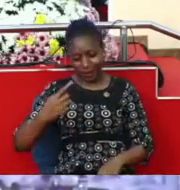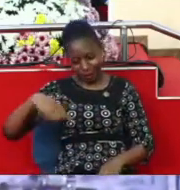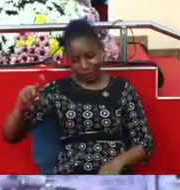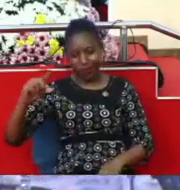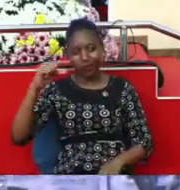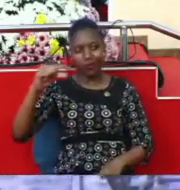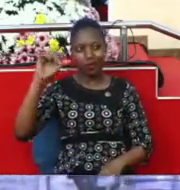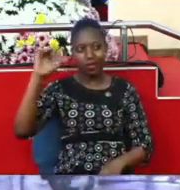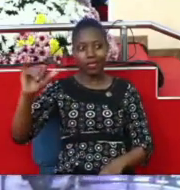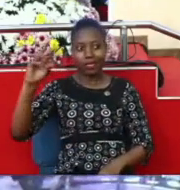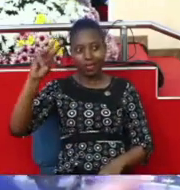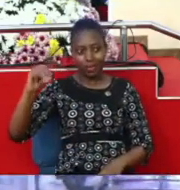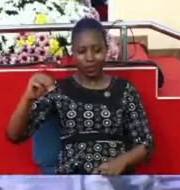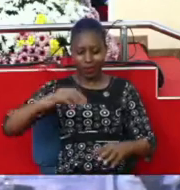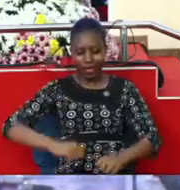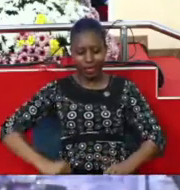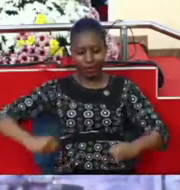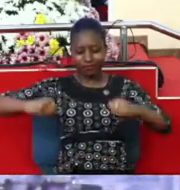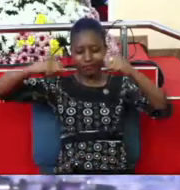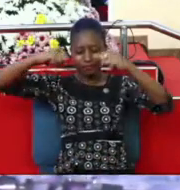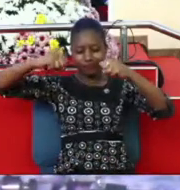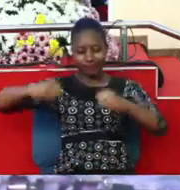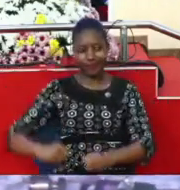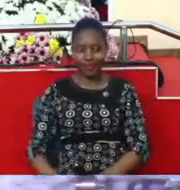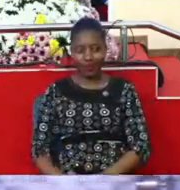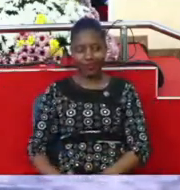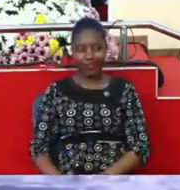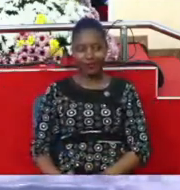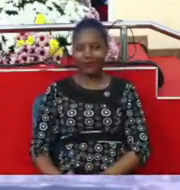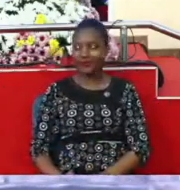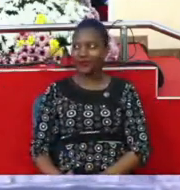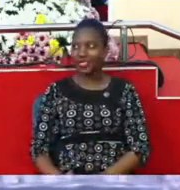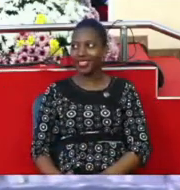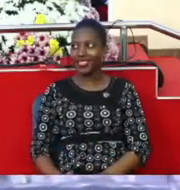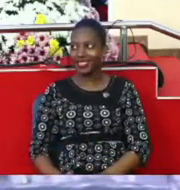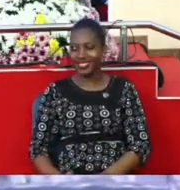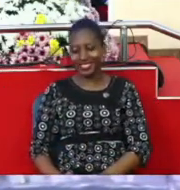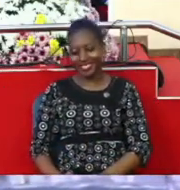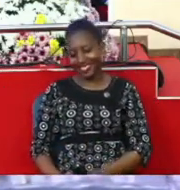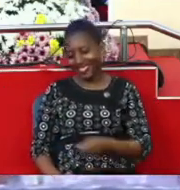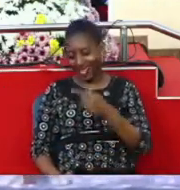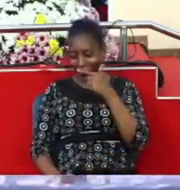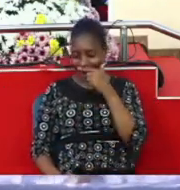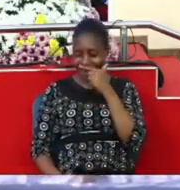afanya nini? Inua chukua chuma. Wacha kuturafishia shingo. Chukua chuma.